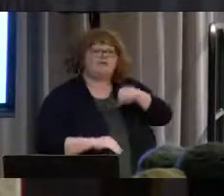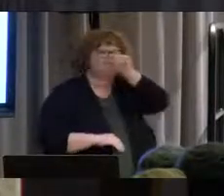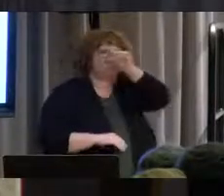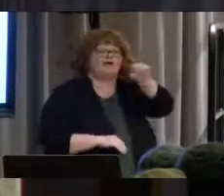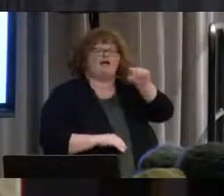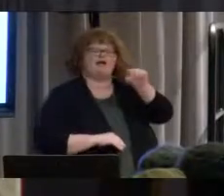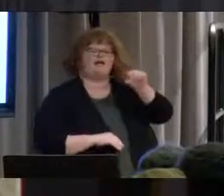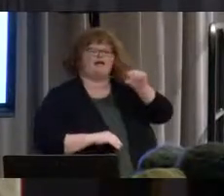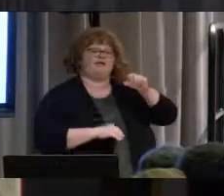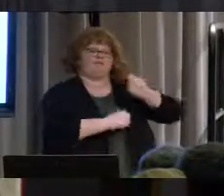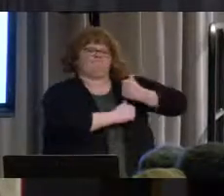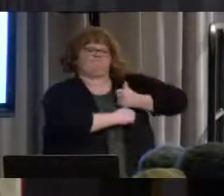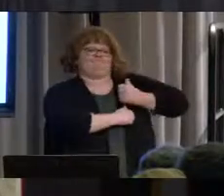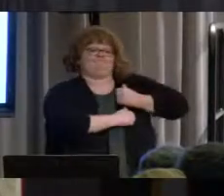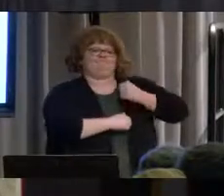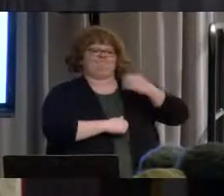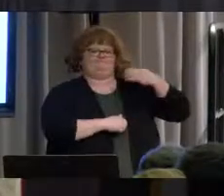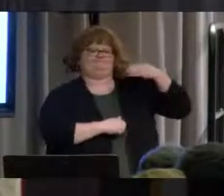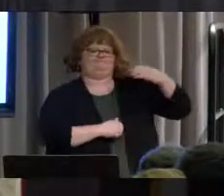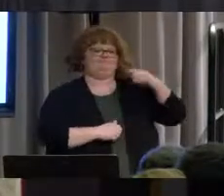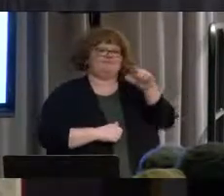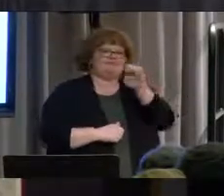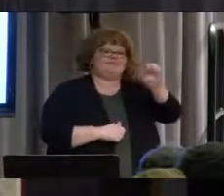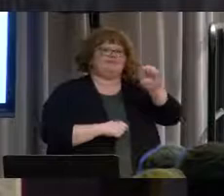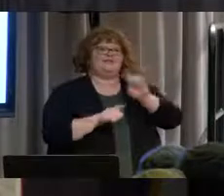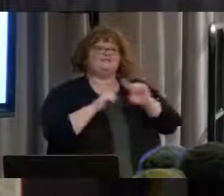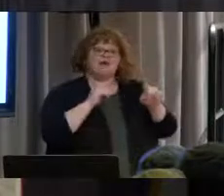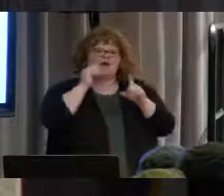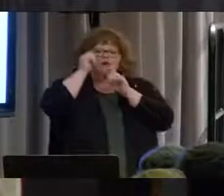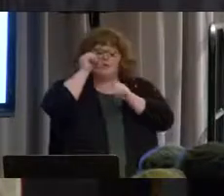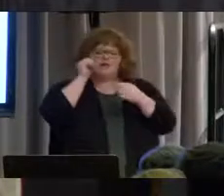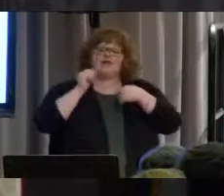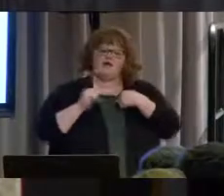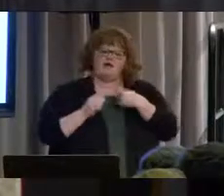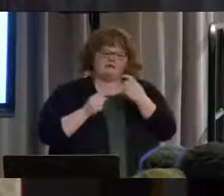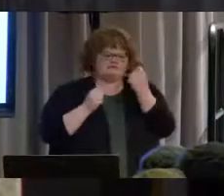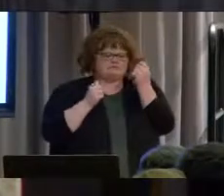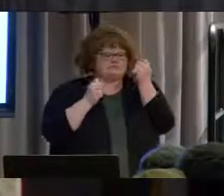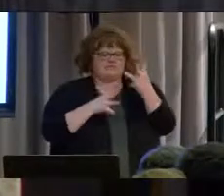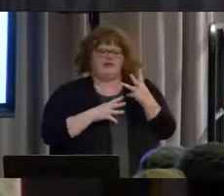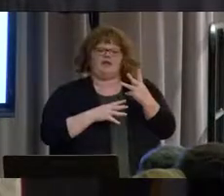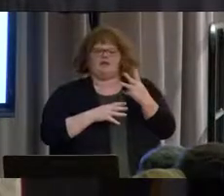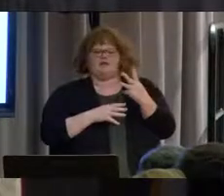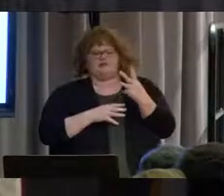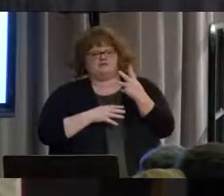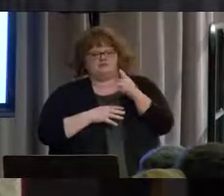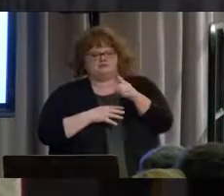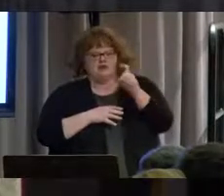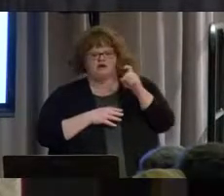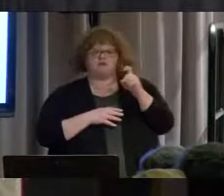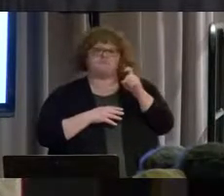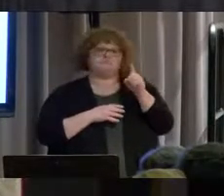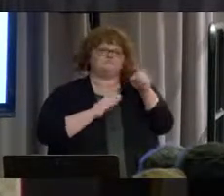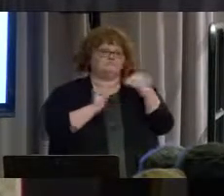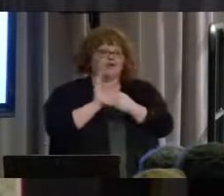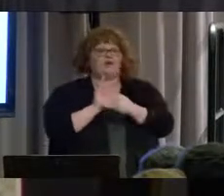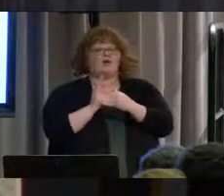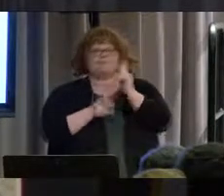now I've had occasions to talk to really hundreds, maybe thousands of people about this around the